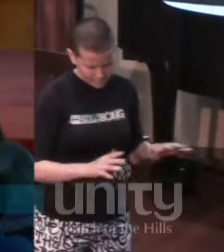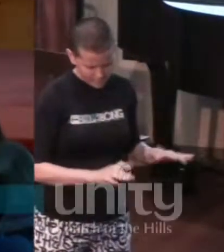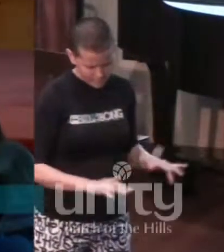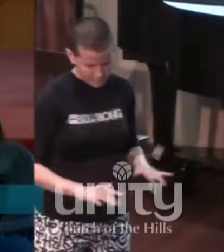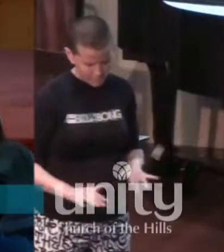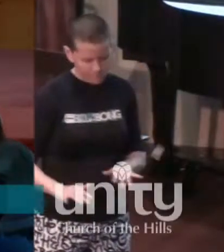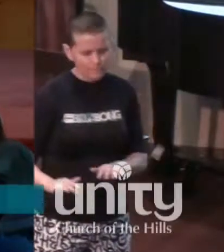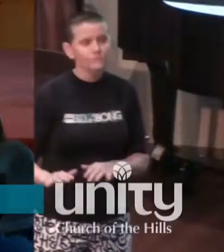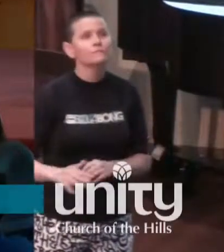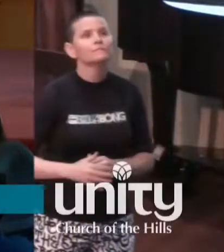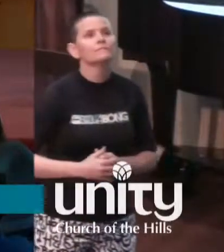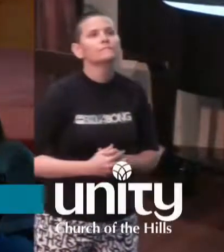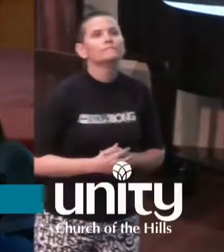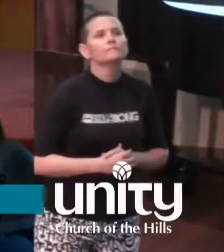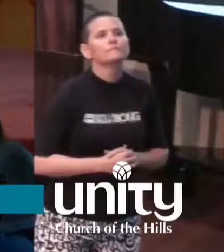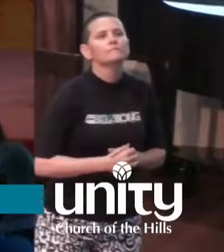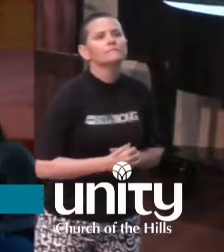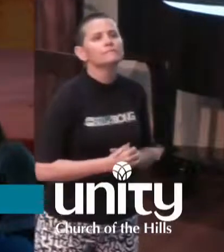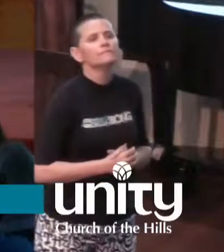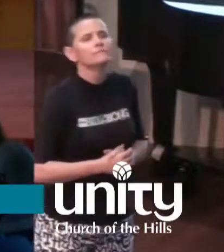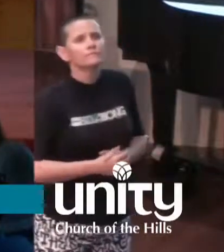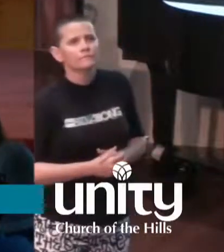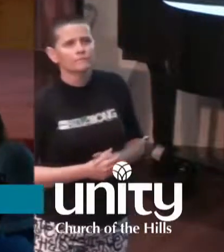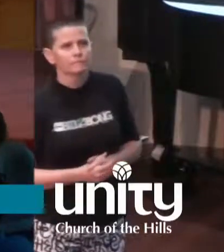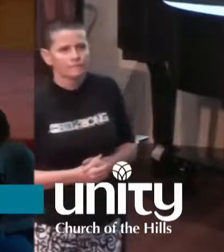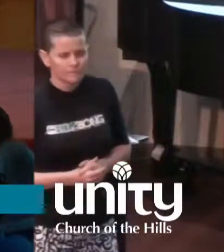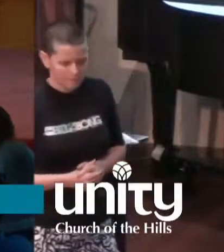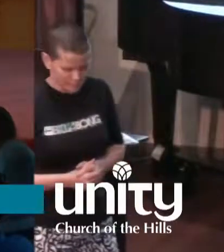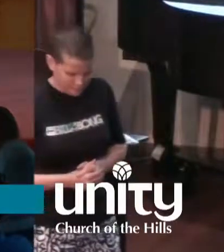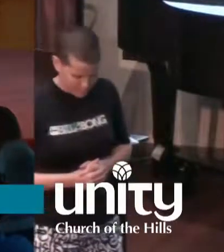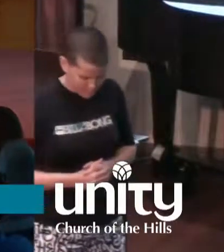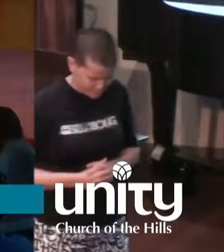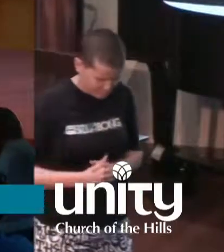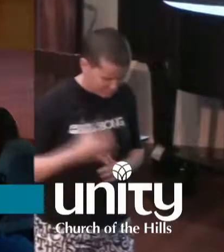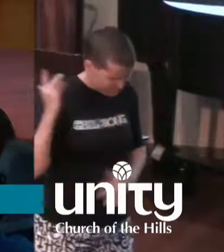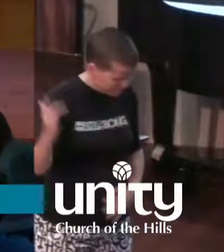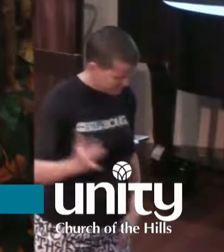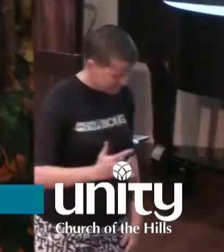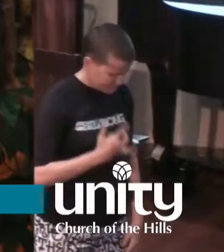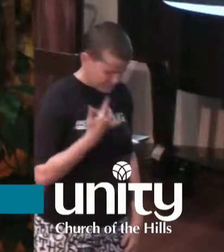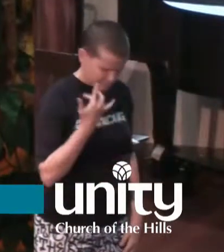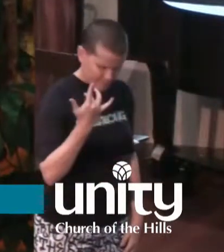There's nothing like being free.